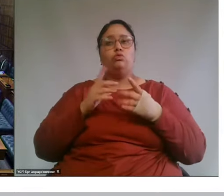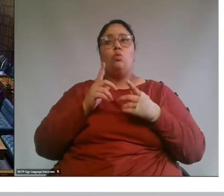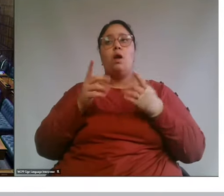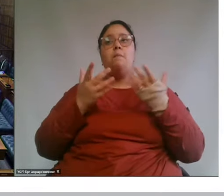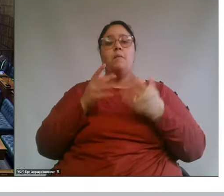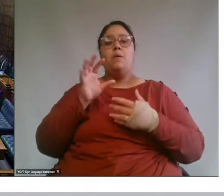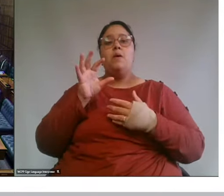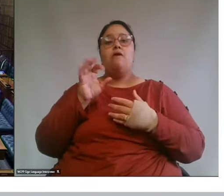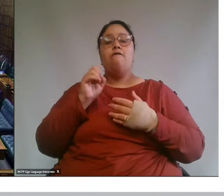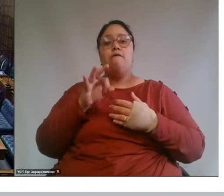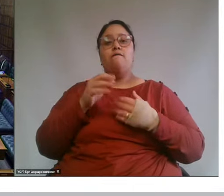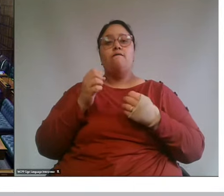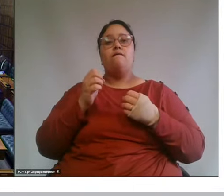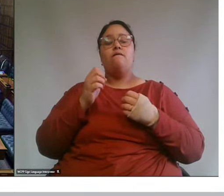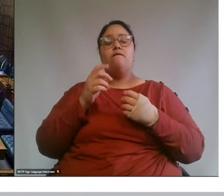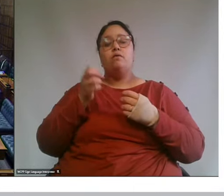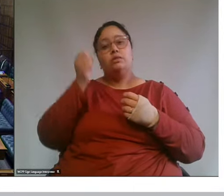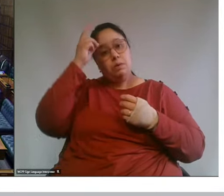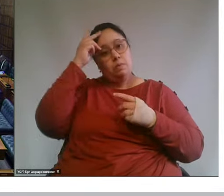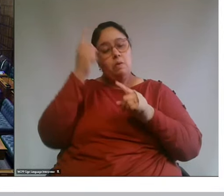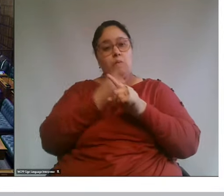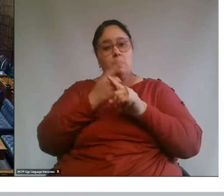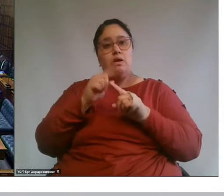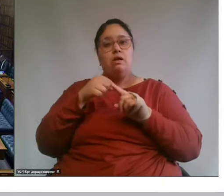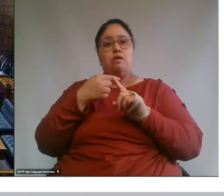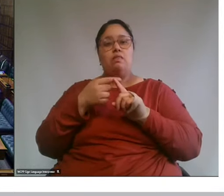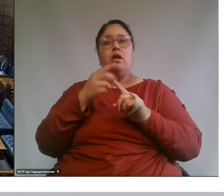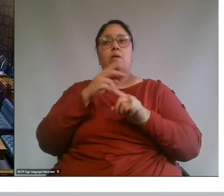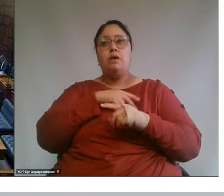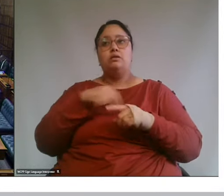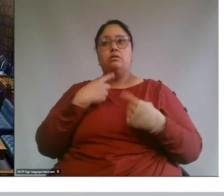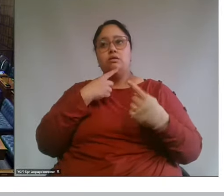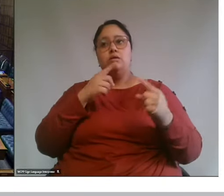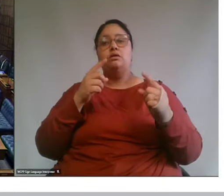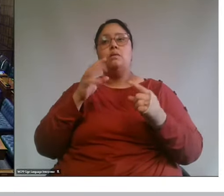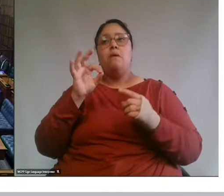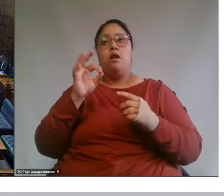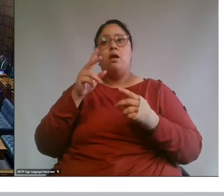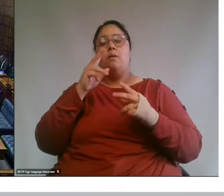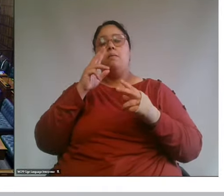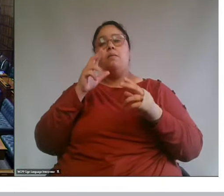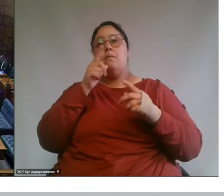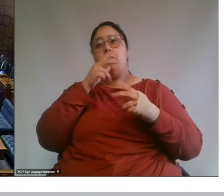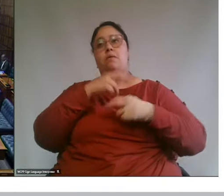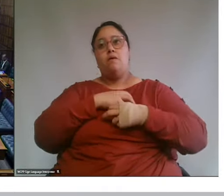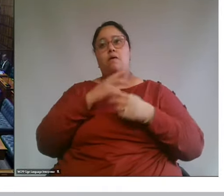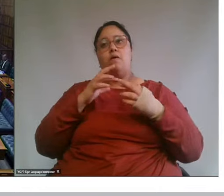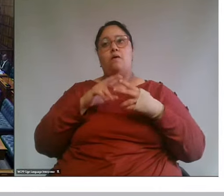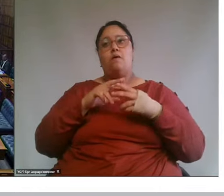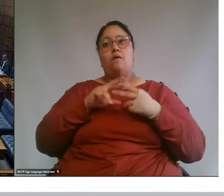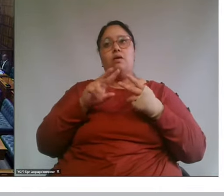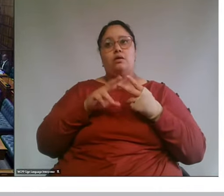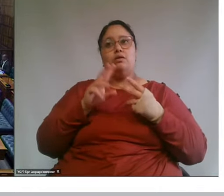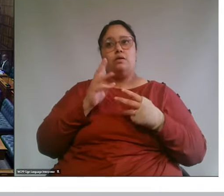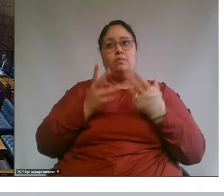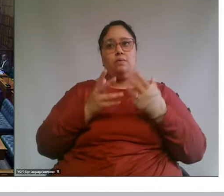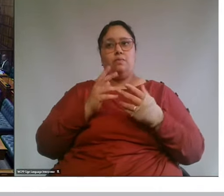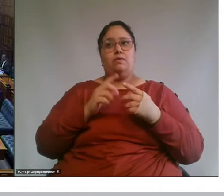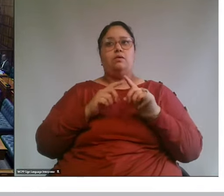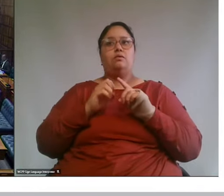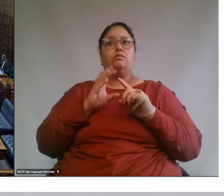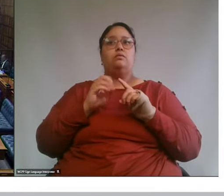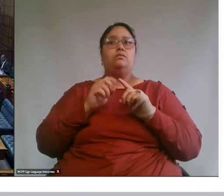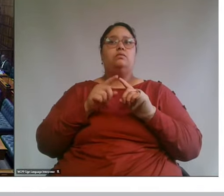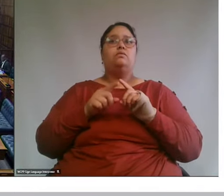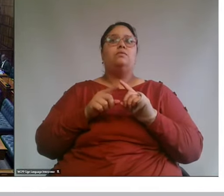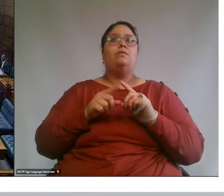bit we ask the the teams very uncomfortable questions was it this was it that are you sure what happened exactly and then